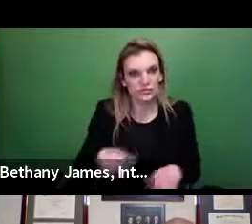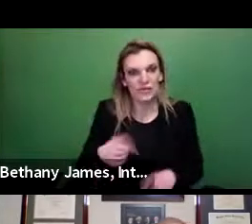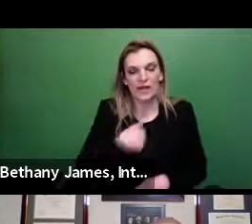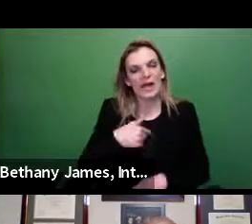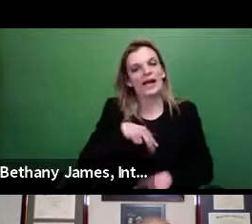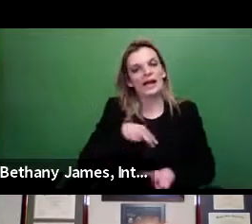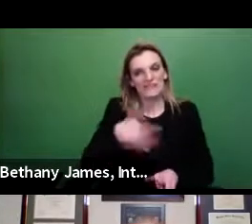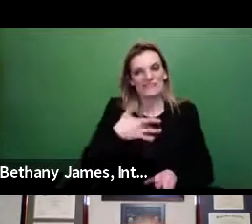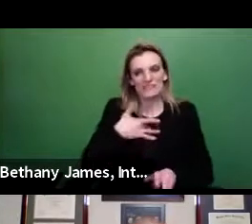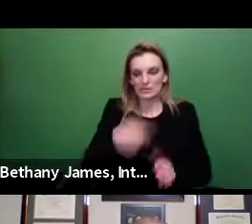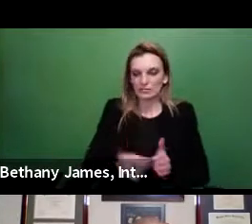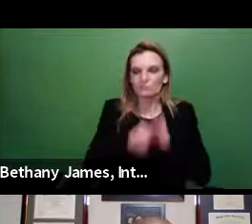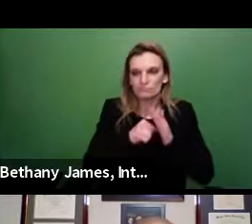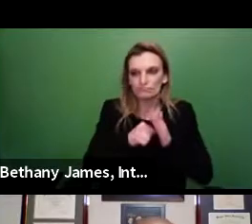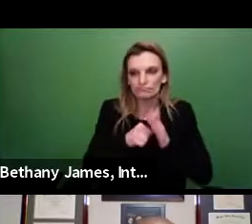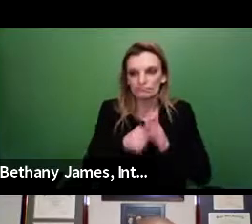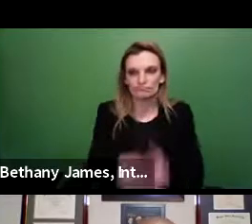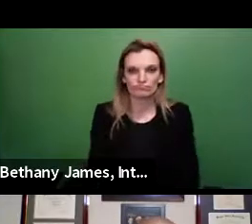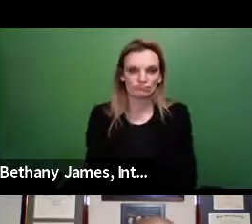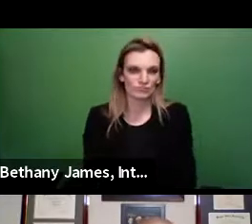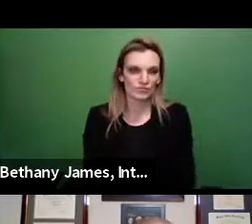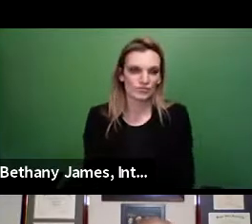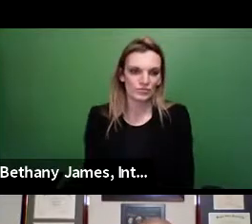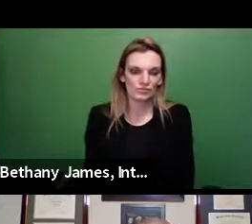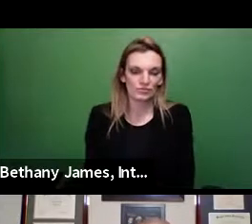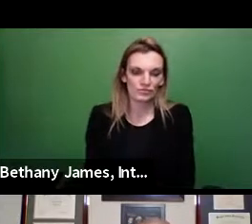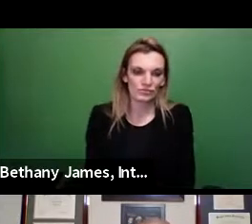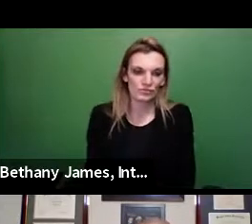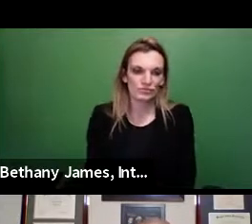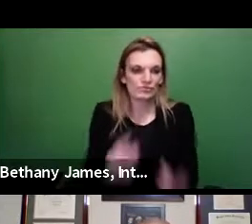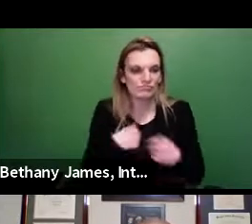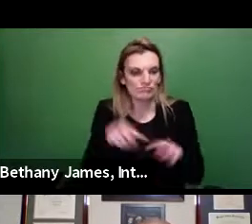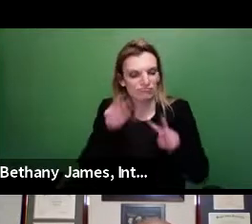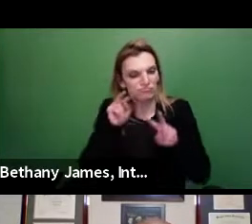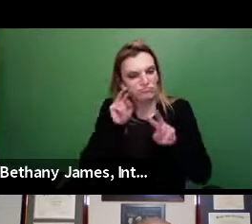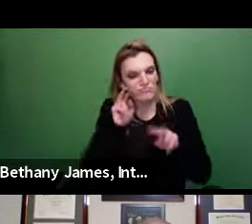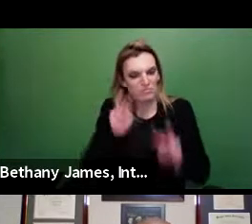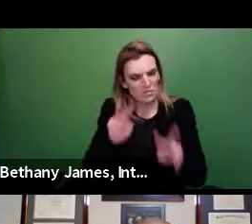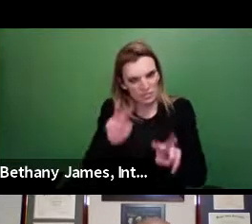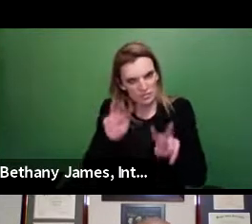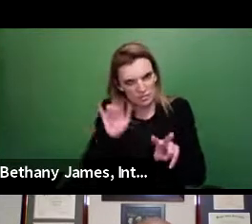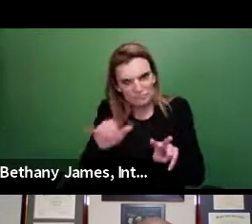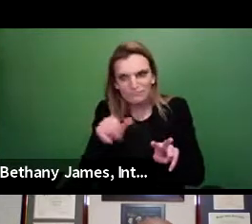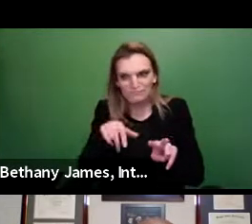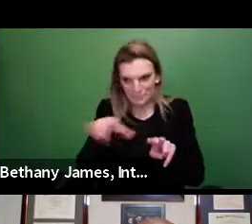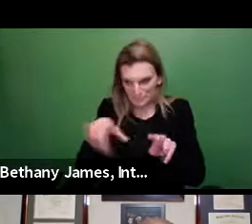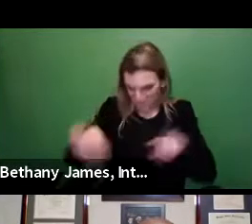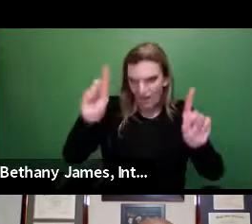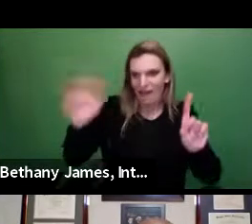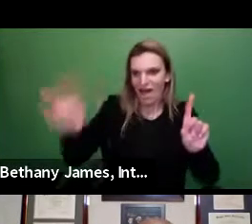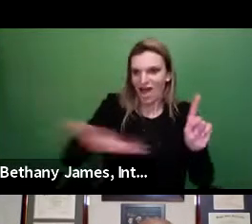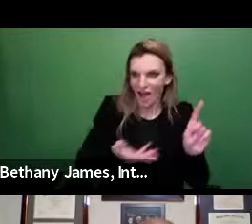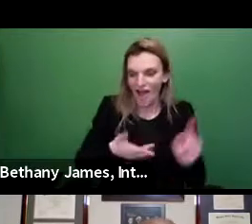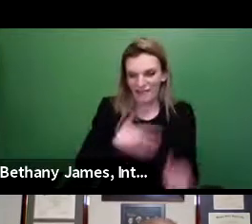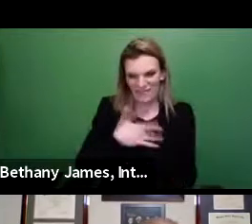that I think that even though it lasted longer than we had anticipated, that we made the correct choice, and